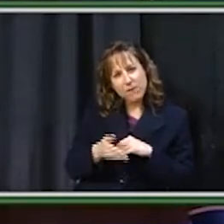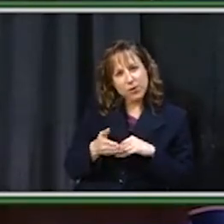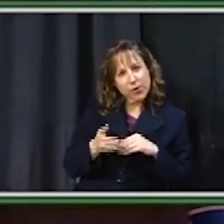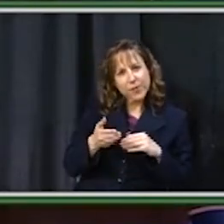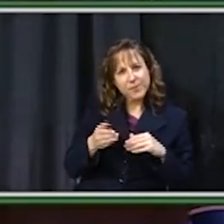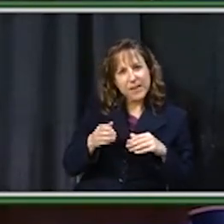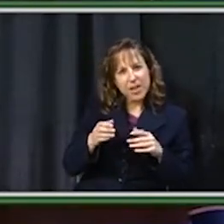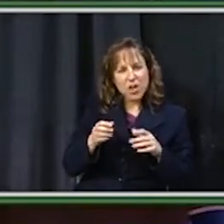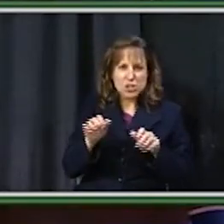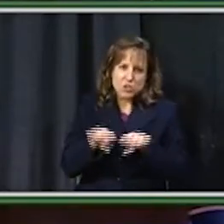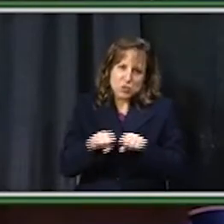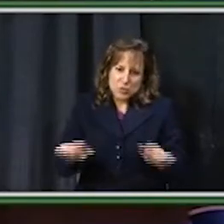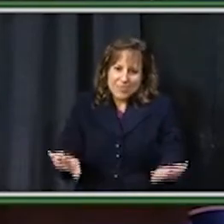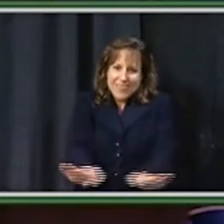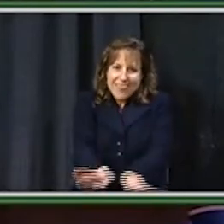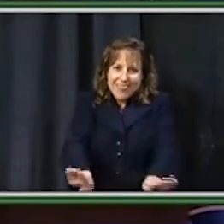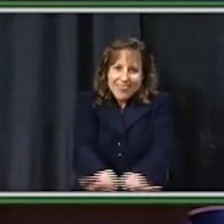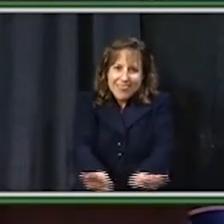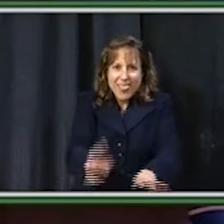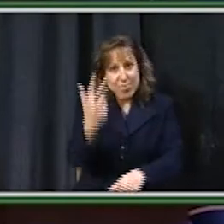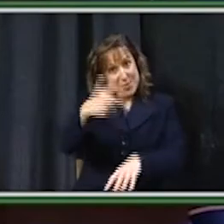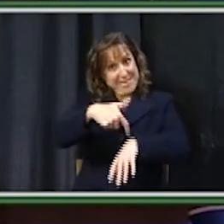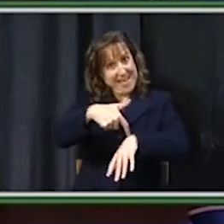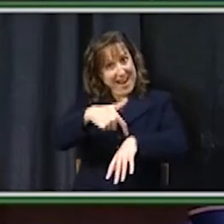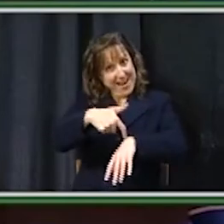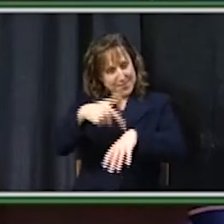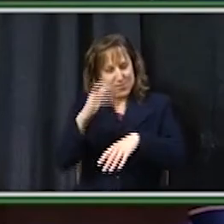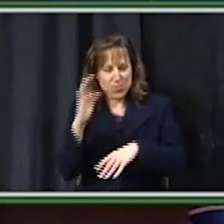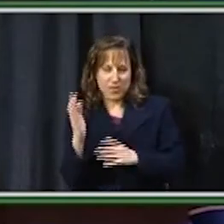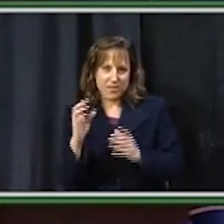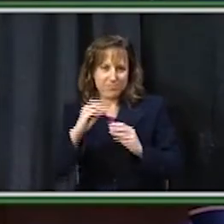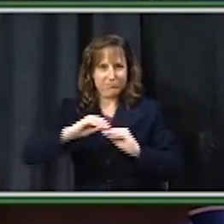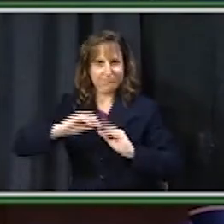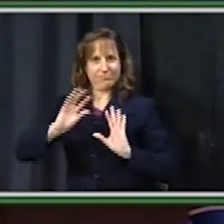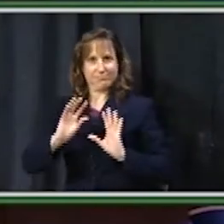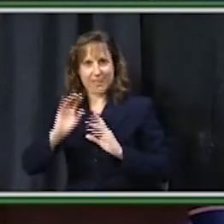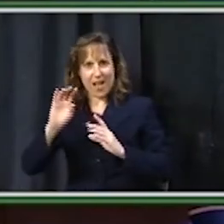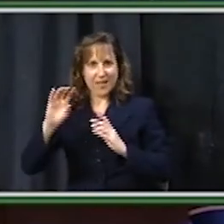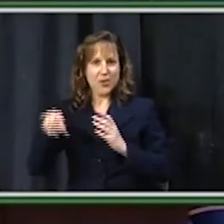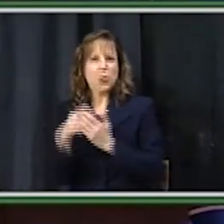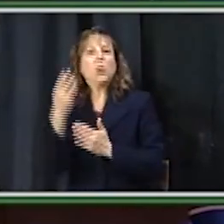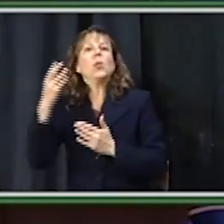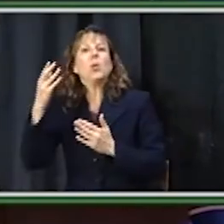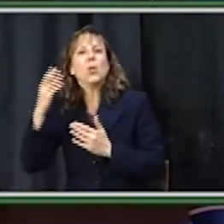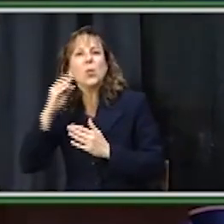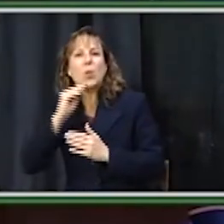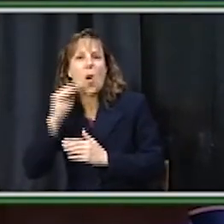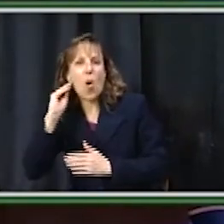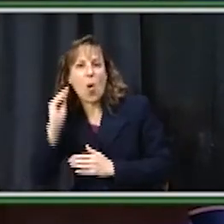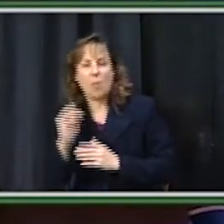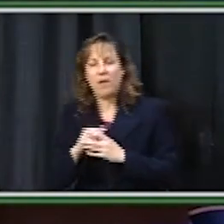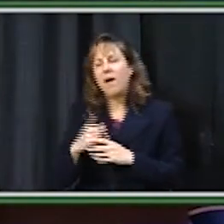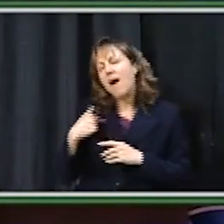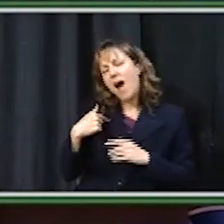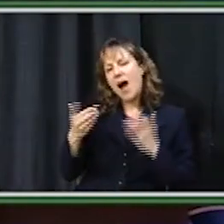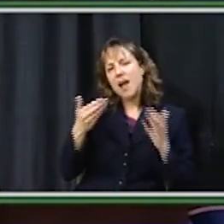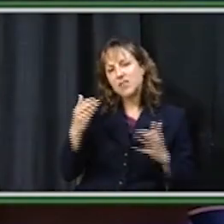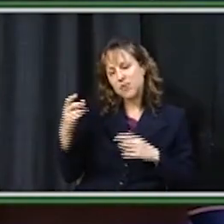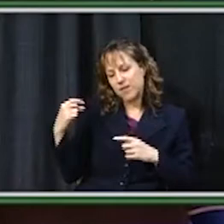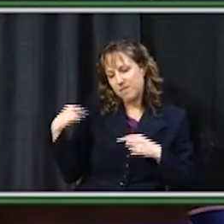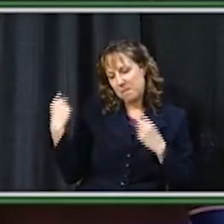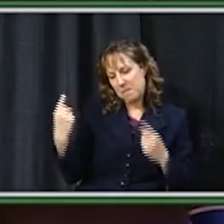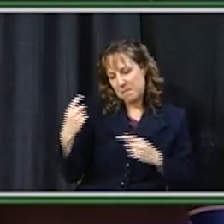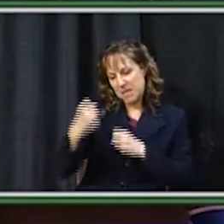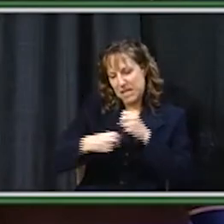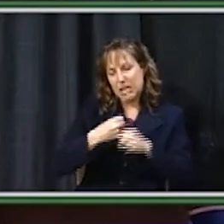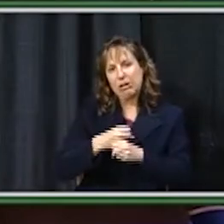new home. Before we do that, let's give thanks. I served this past year as the student body president of the